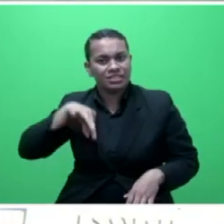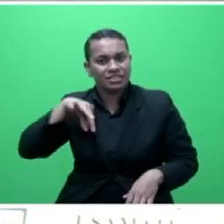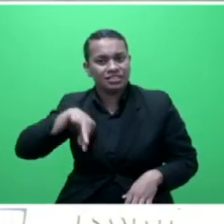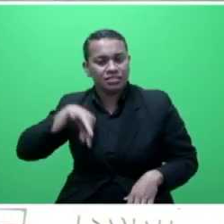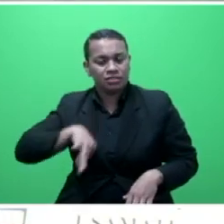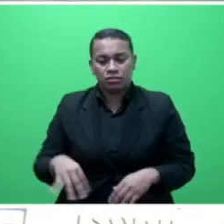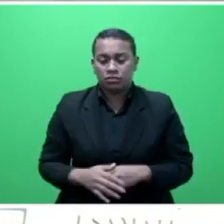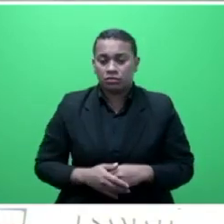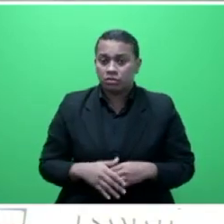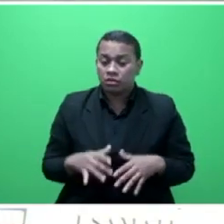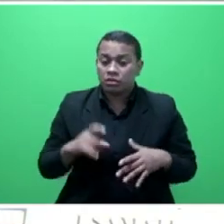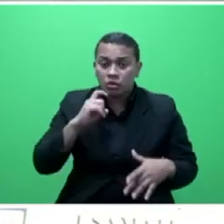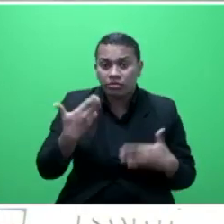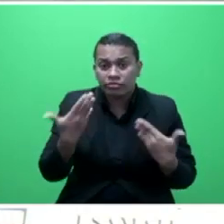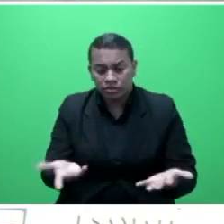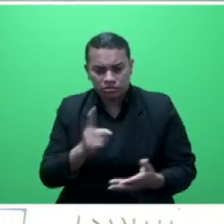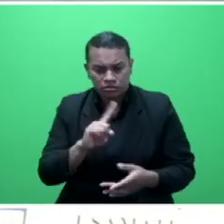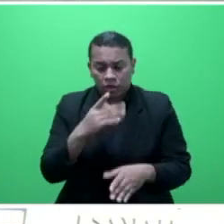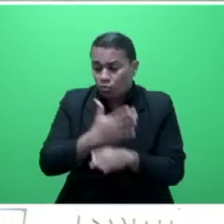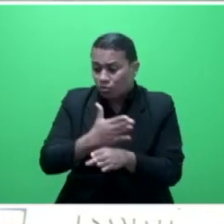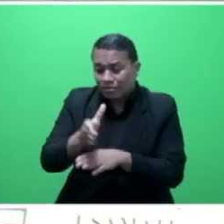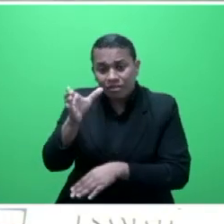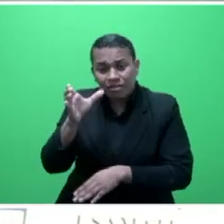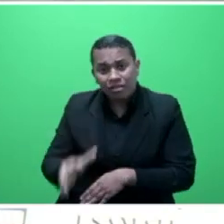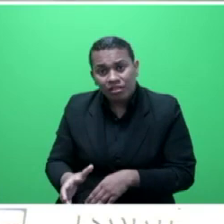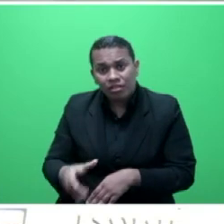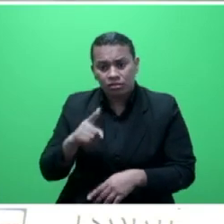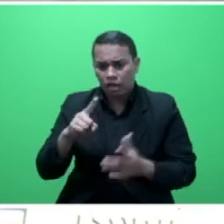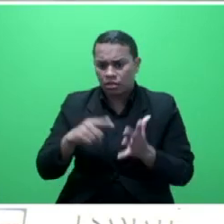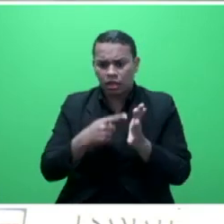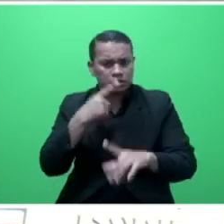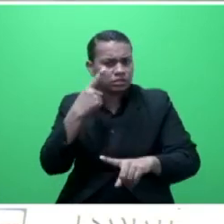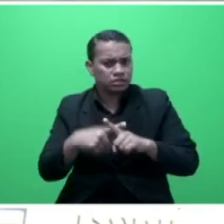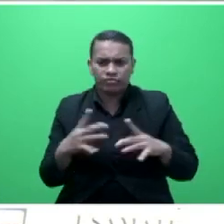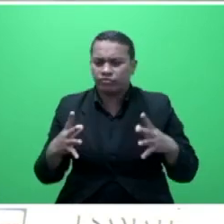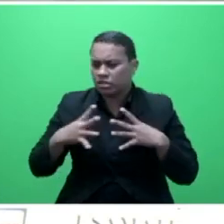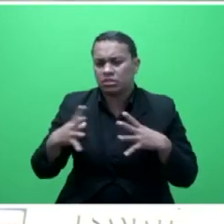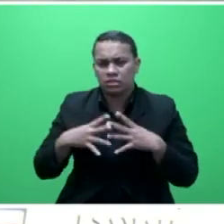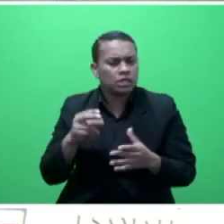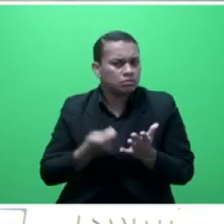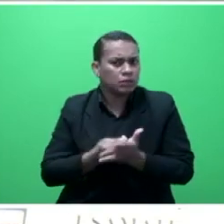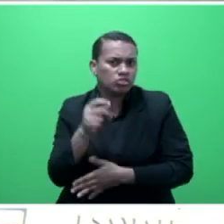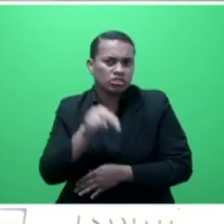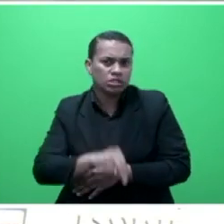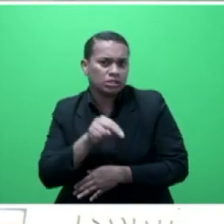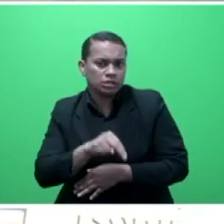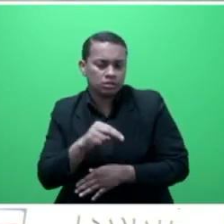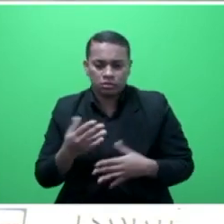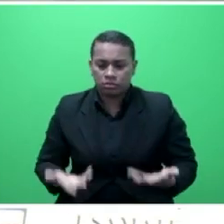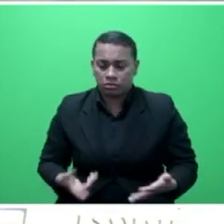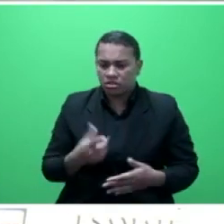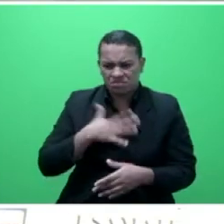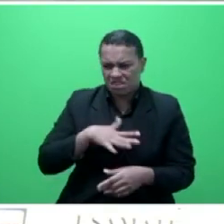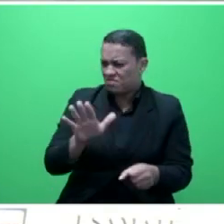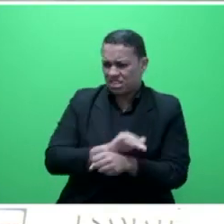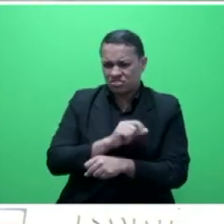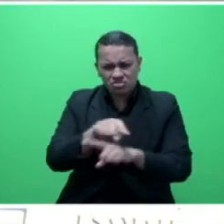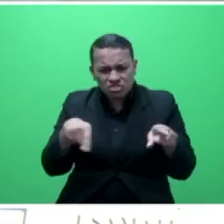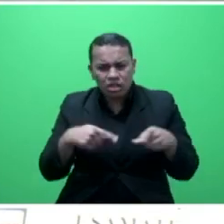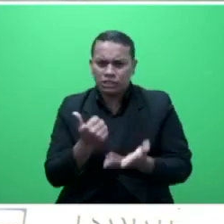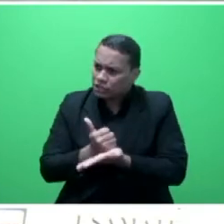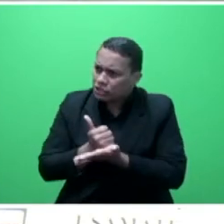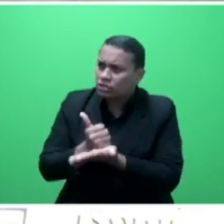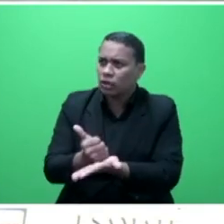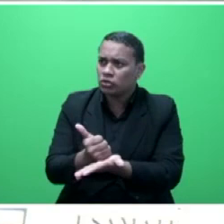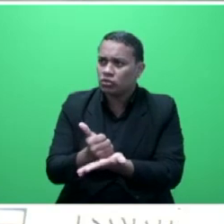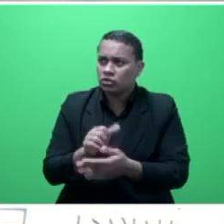by employers tax exempt. To keep things simple for the telcos and support our long-standing commitment to streamline